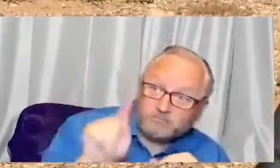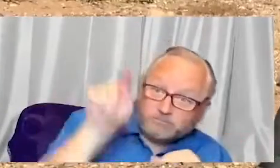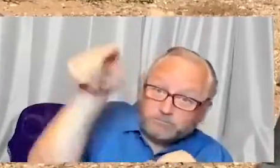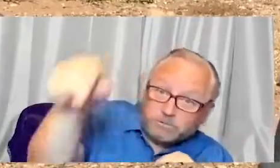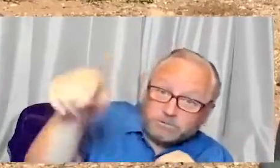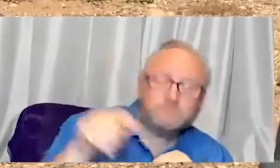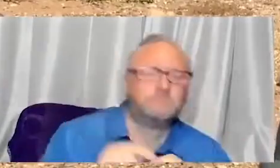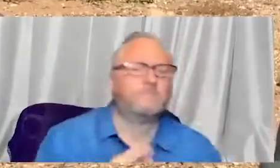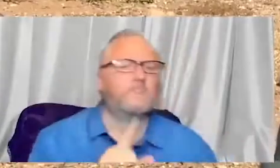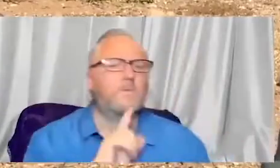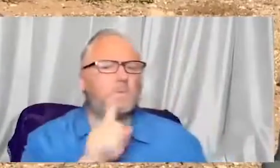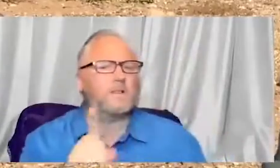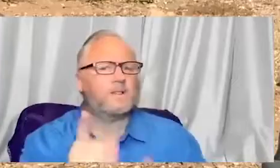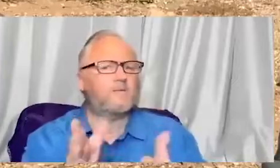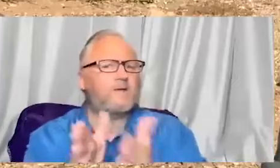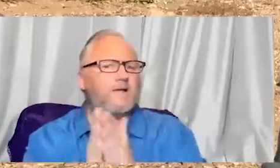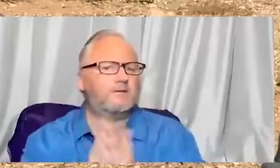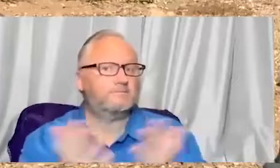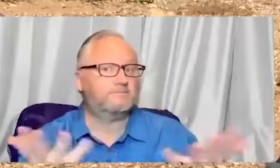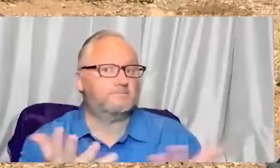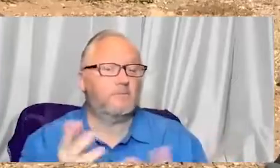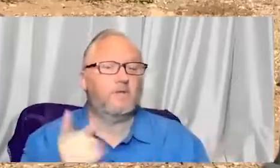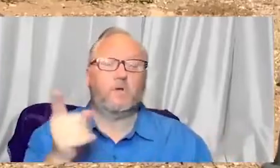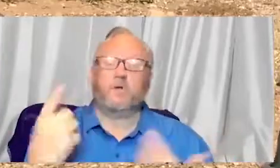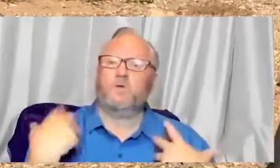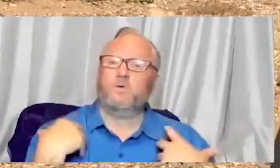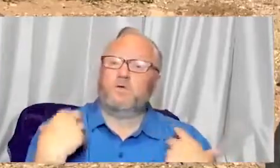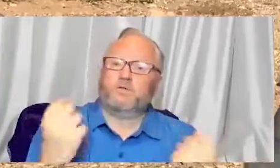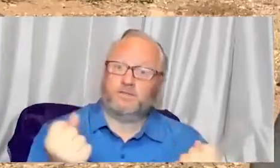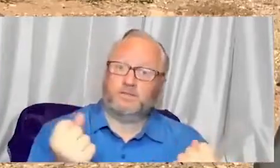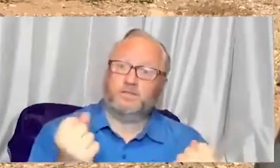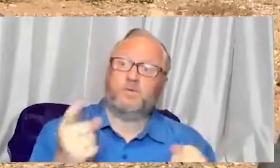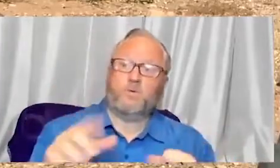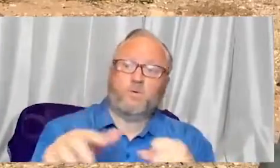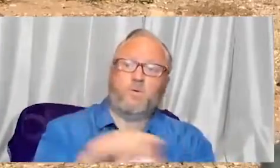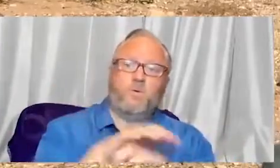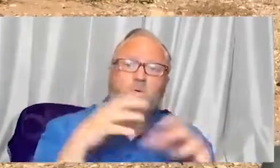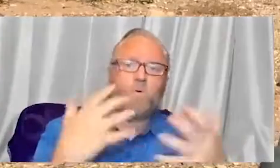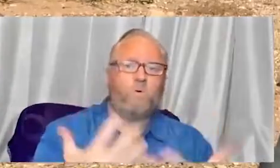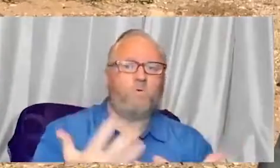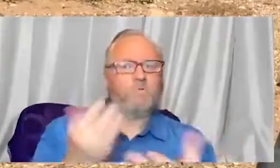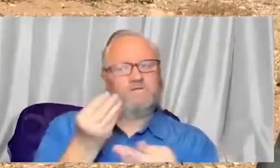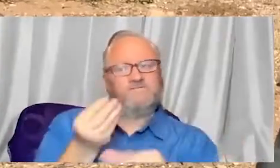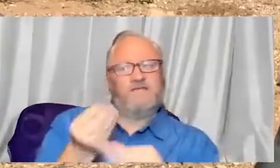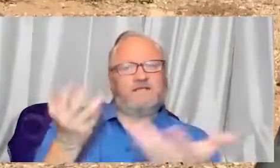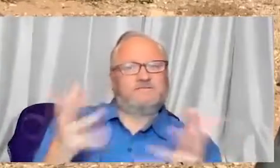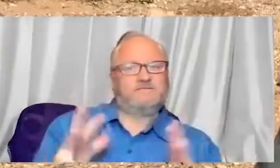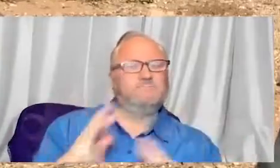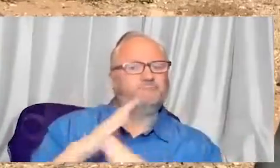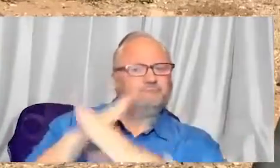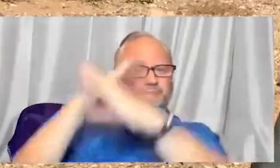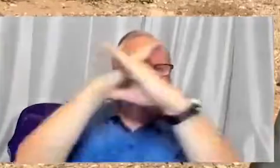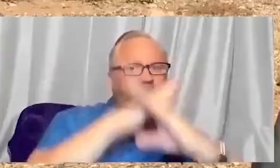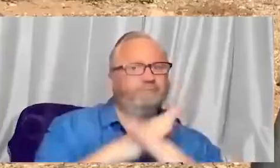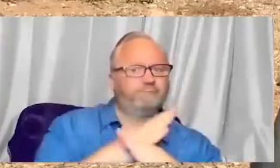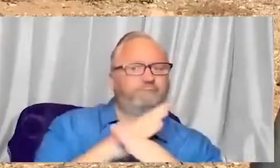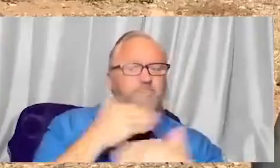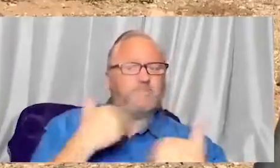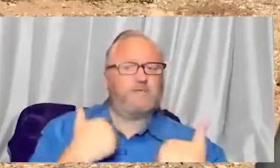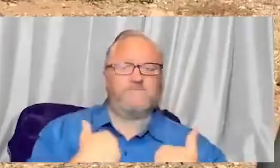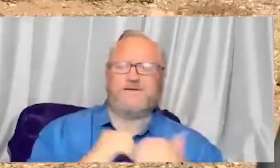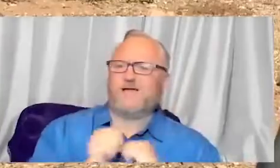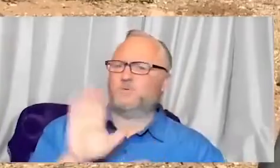are really asking is, are you healthy, whole, fed, and sheltered? How is it with your